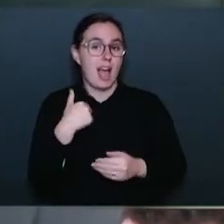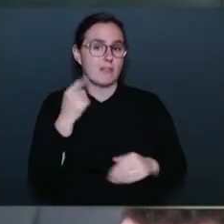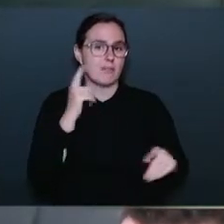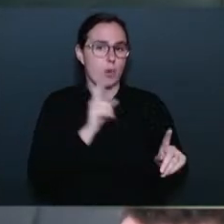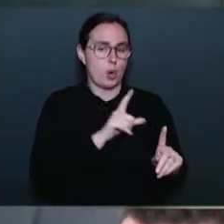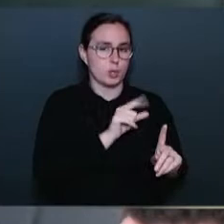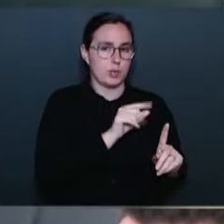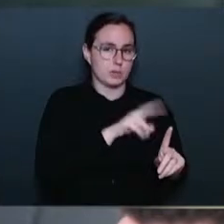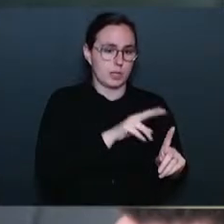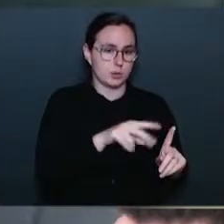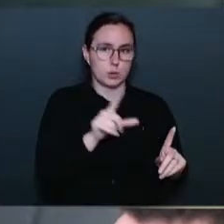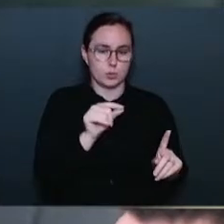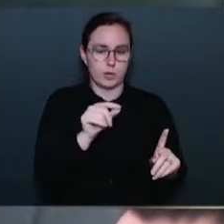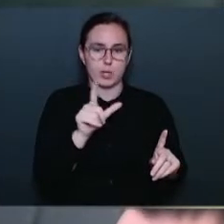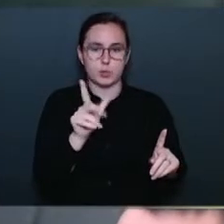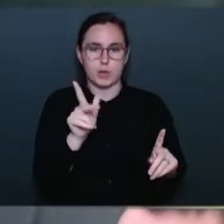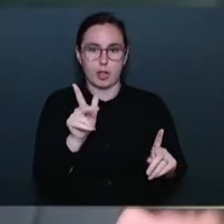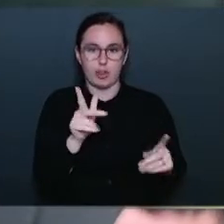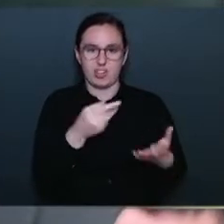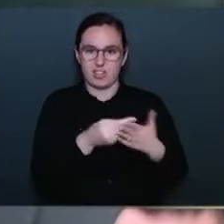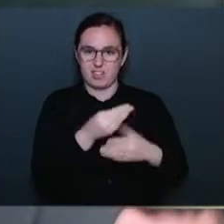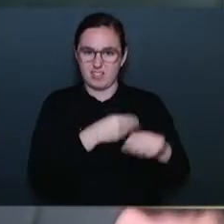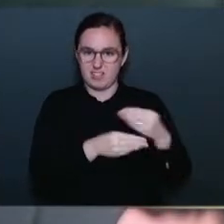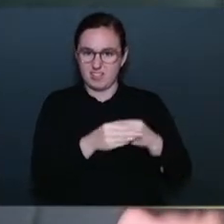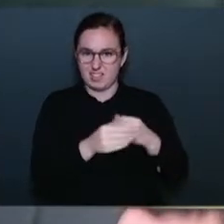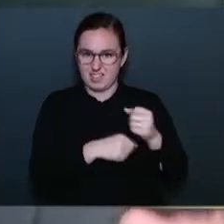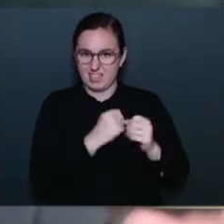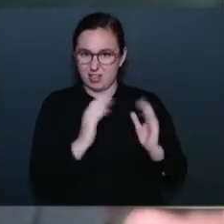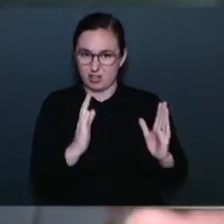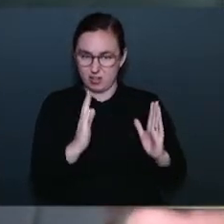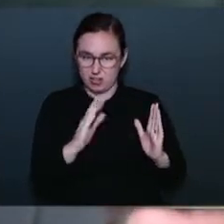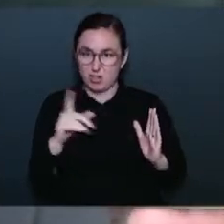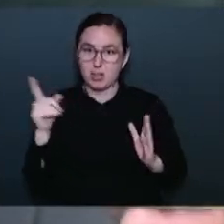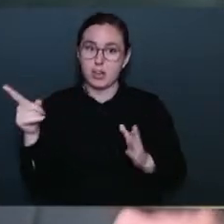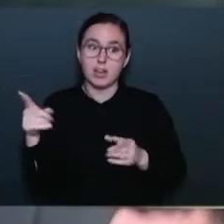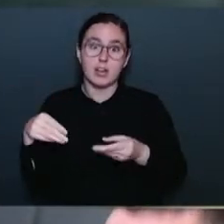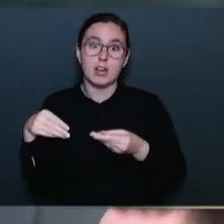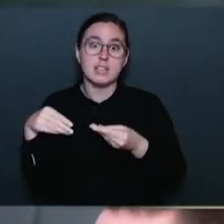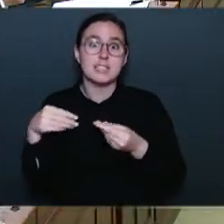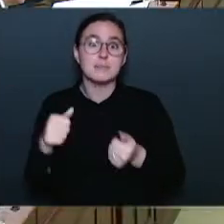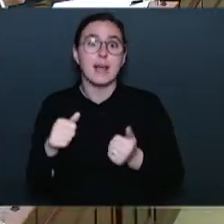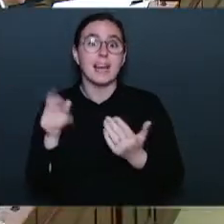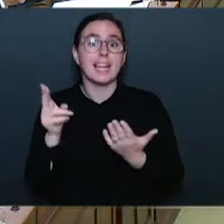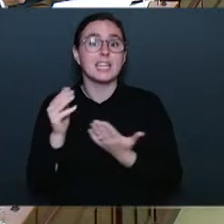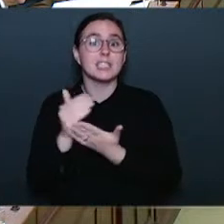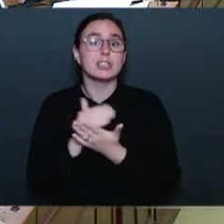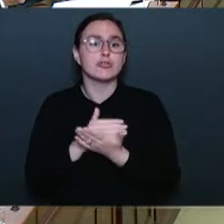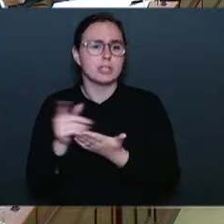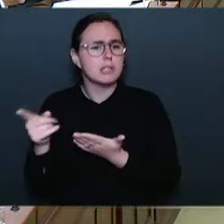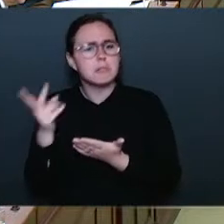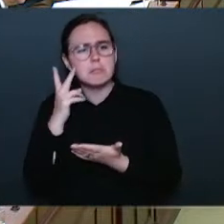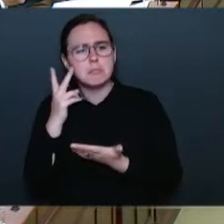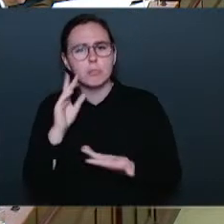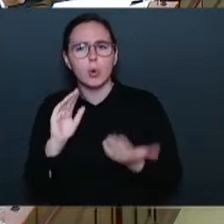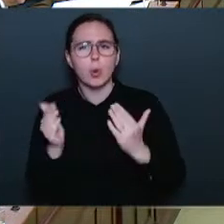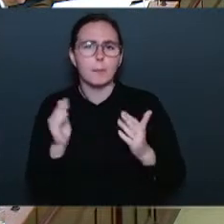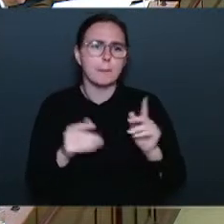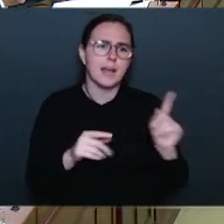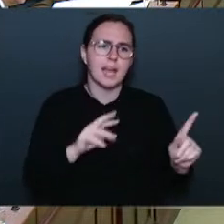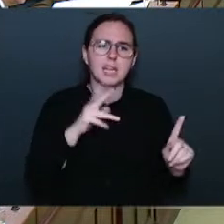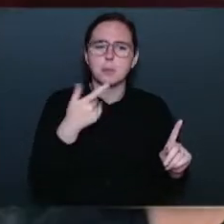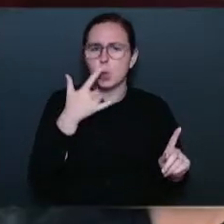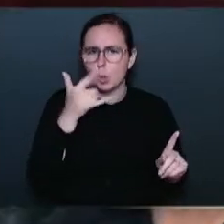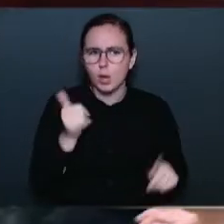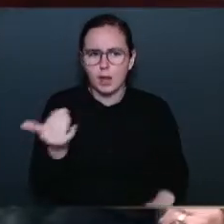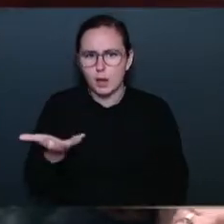compared to the ADP unsustainable rate cover spending increases The Honorable the minister Finance the president treasury board well